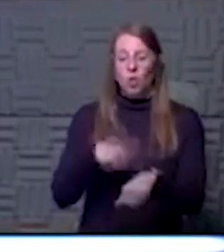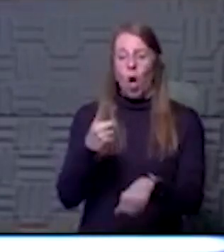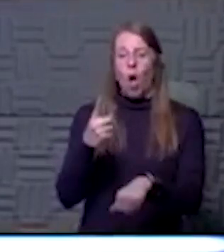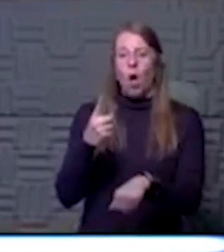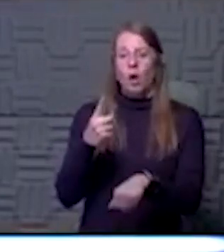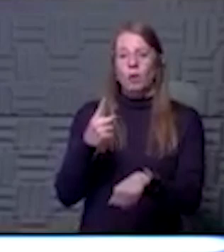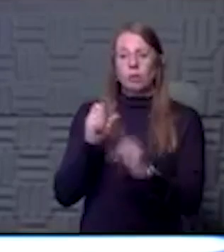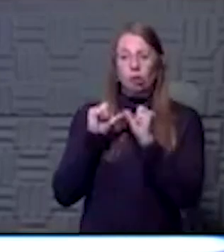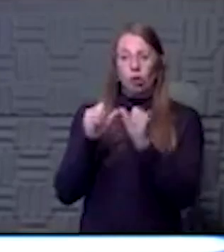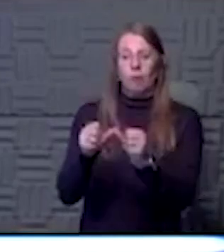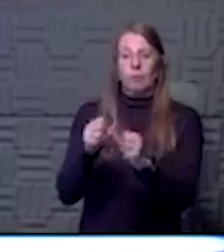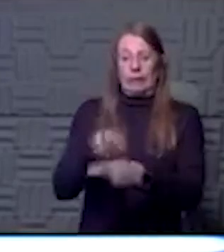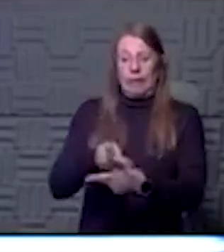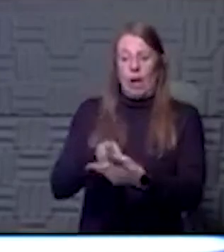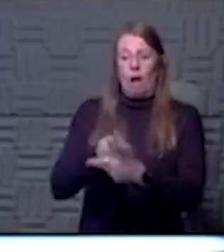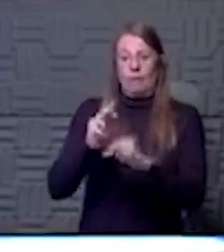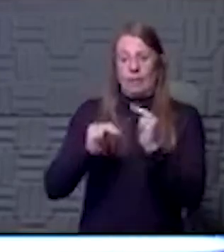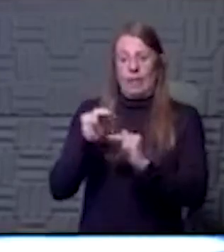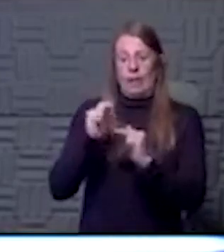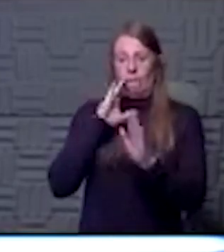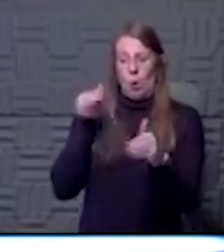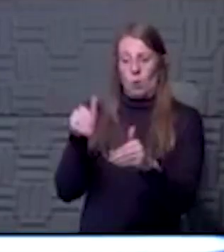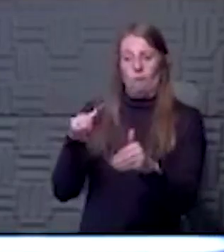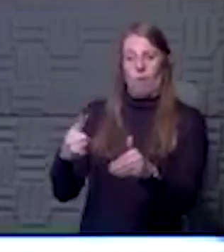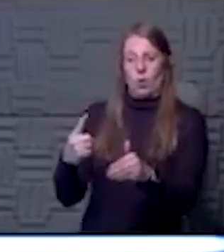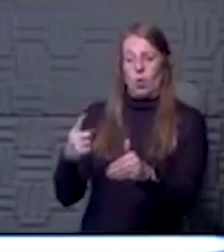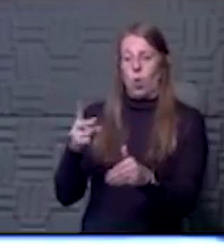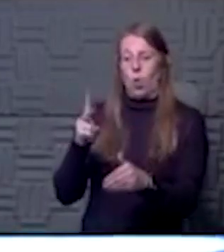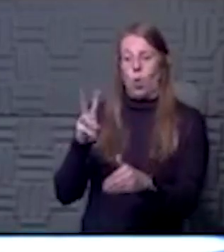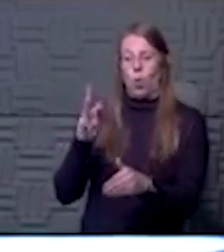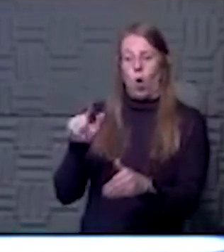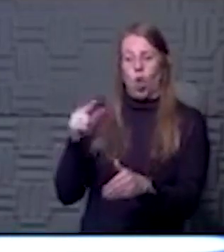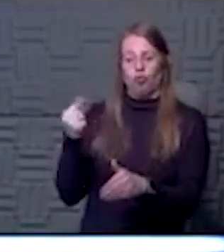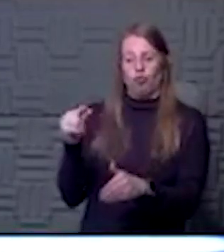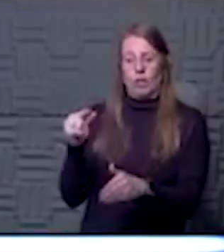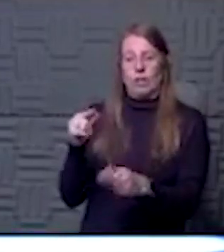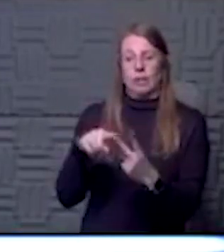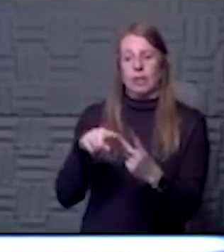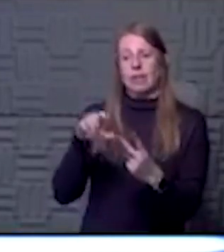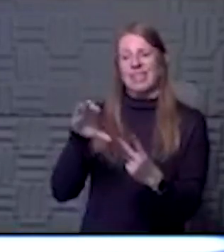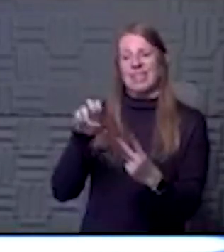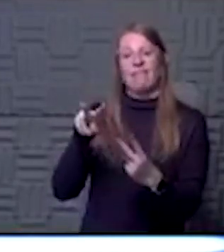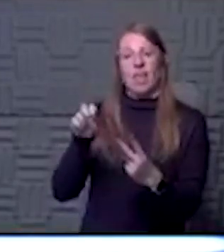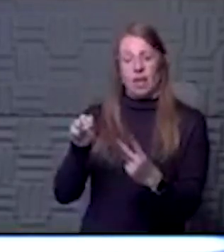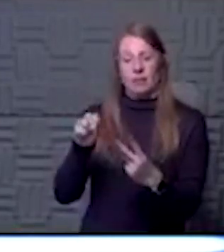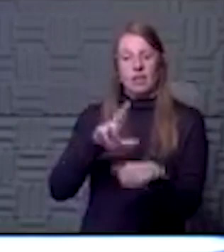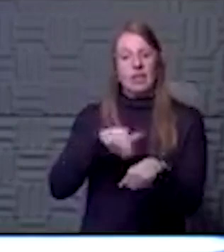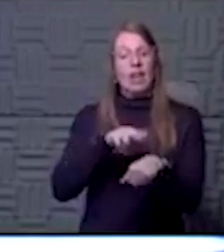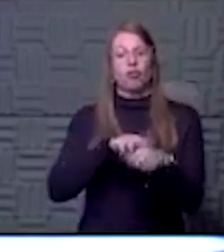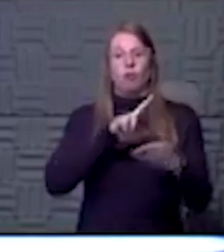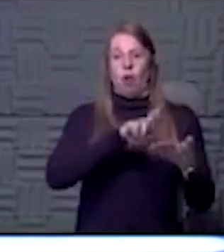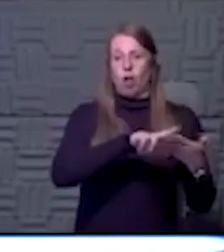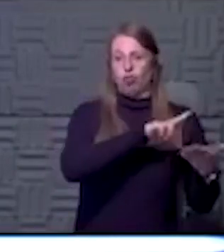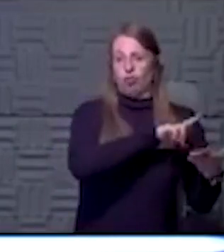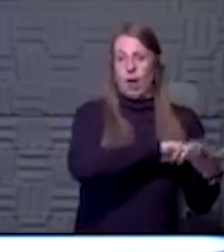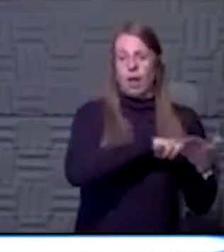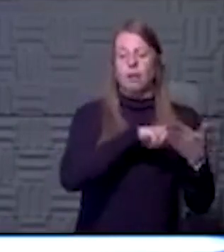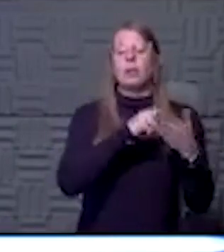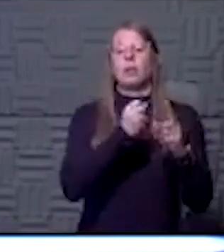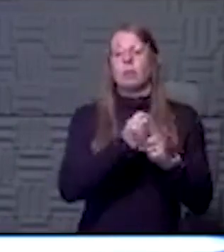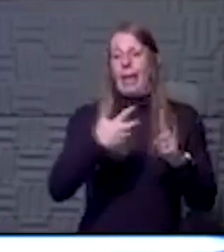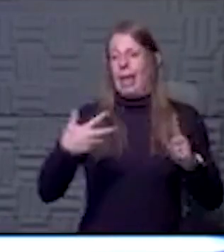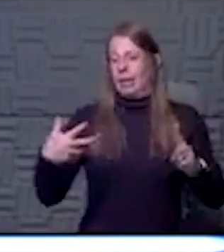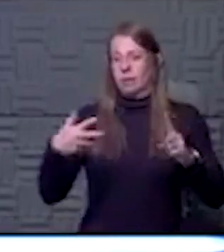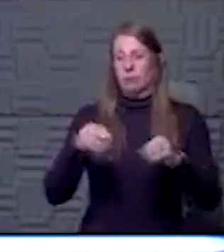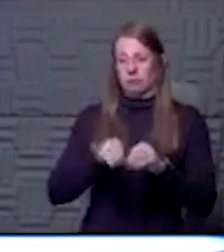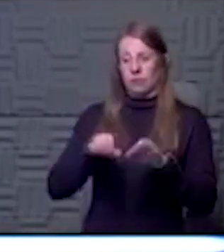facility question there, and with that, Walgreens and CVS do have nationwide contracts. They are supposed to expand out